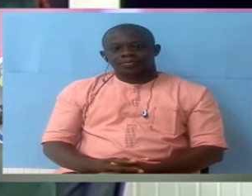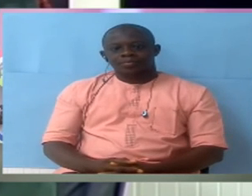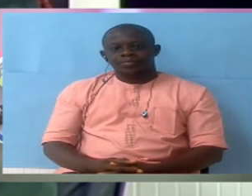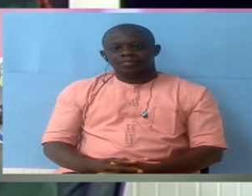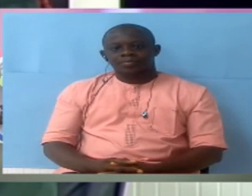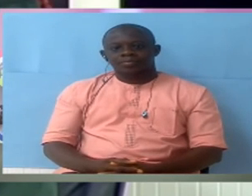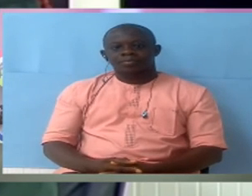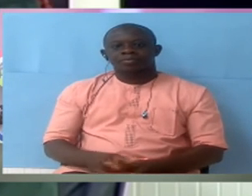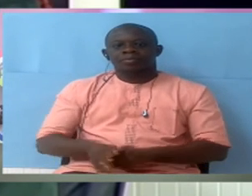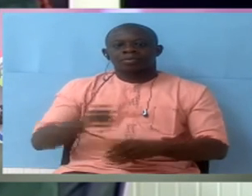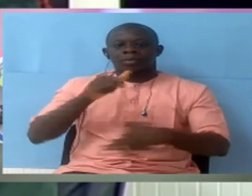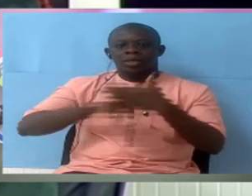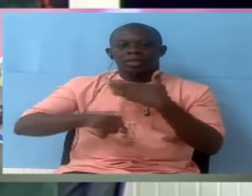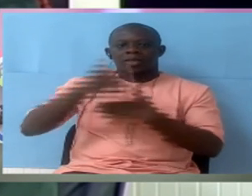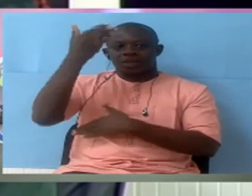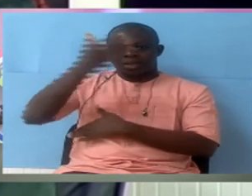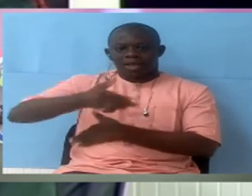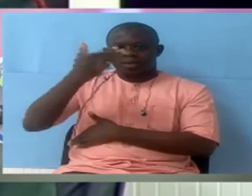In